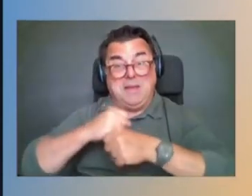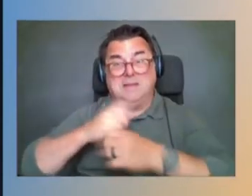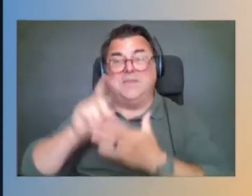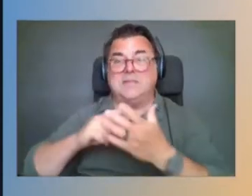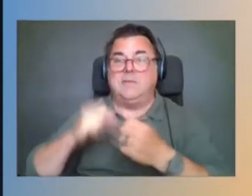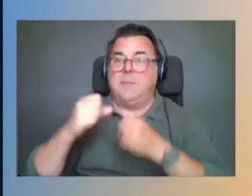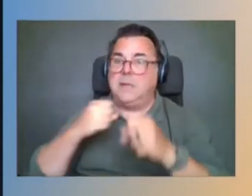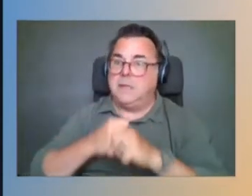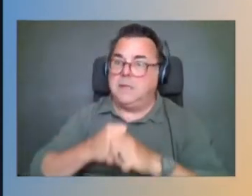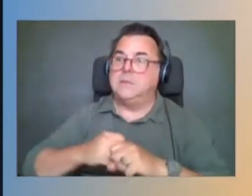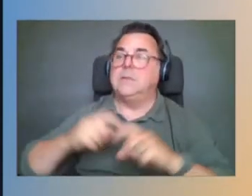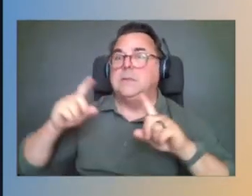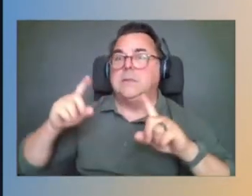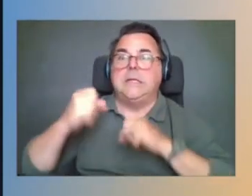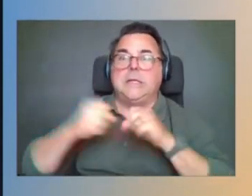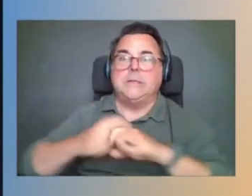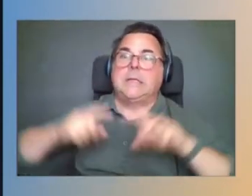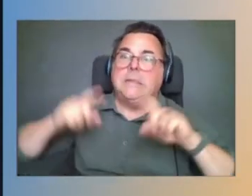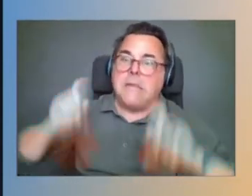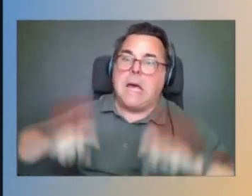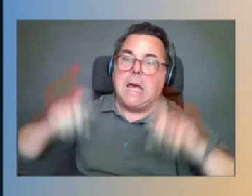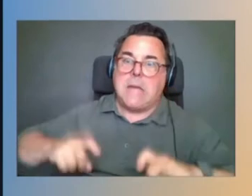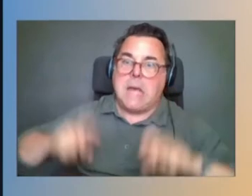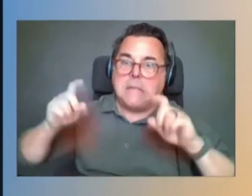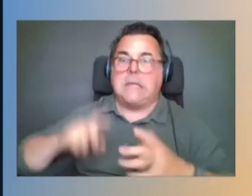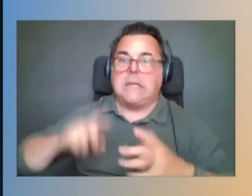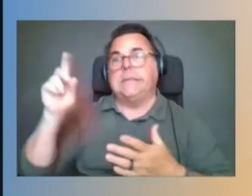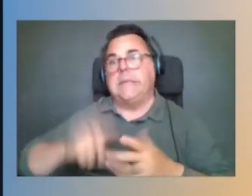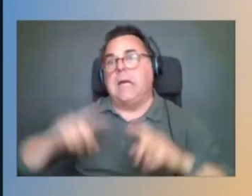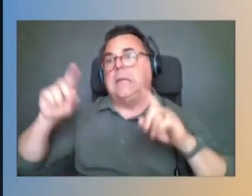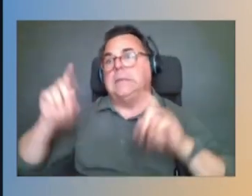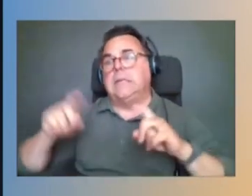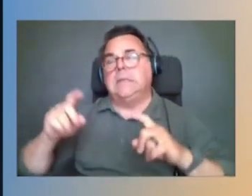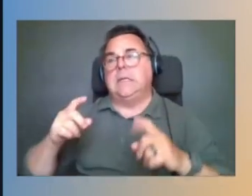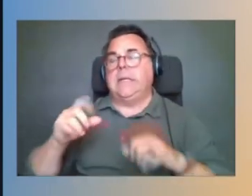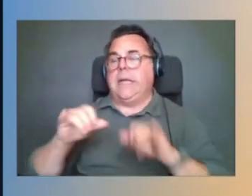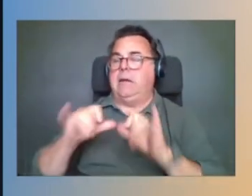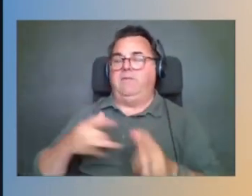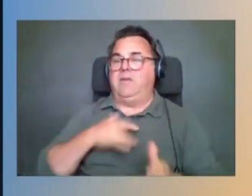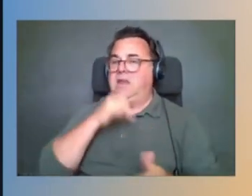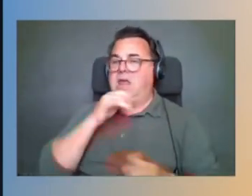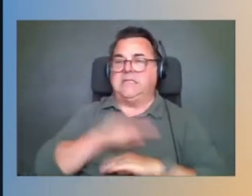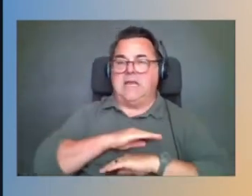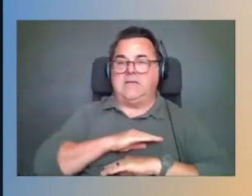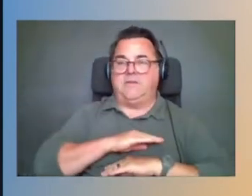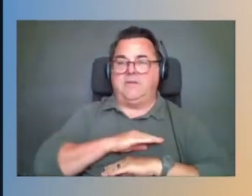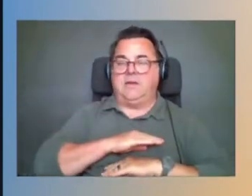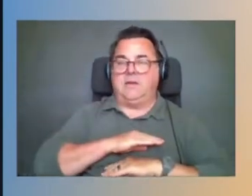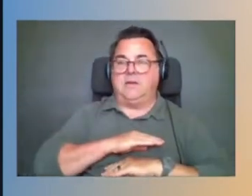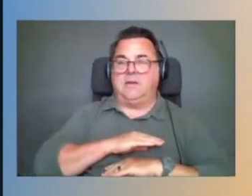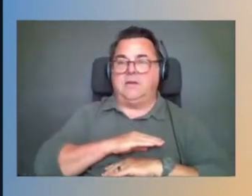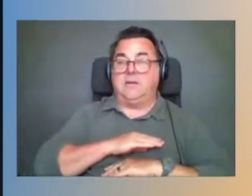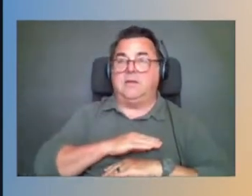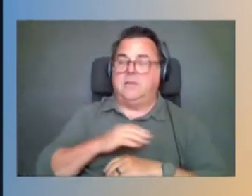tested for years, and so as an engineer, it's incredibly unsatisfying to work on something and for customers not to see it